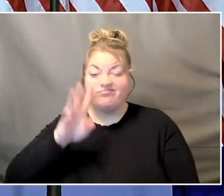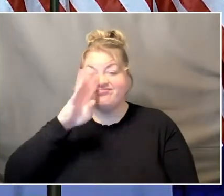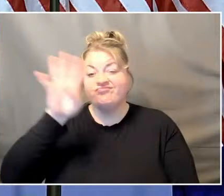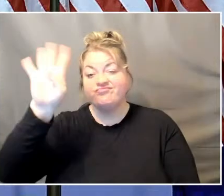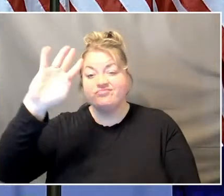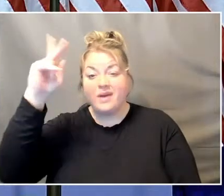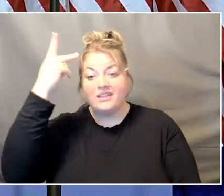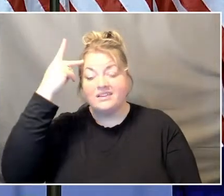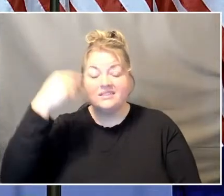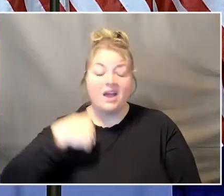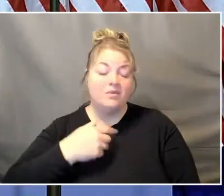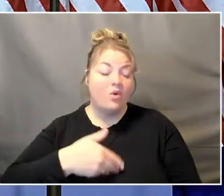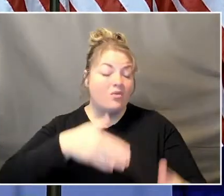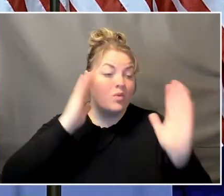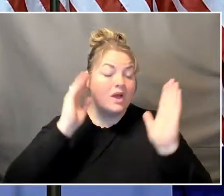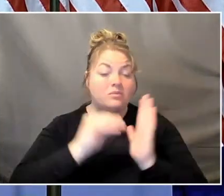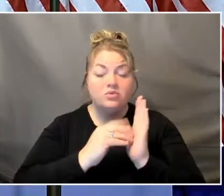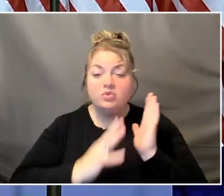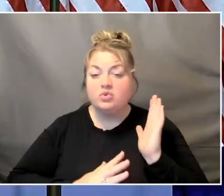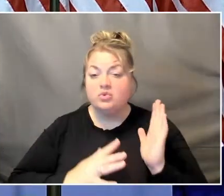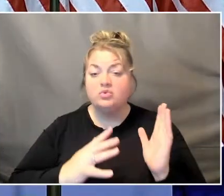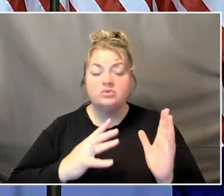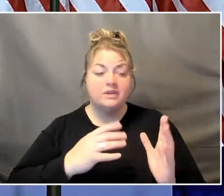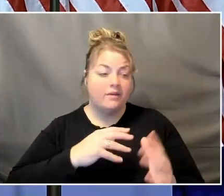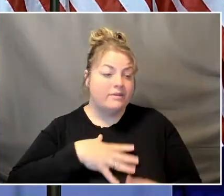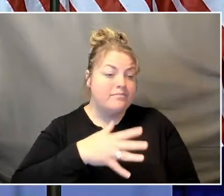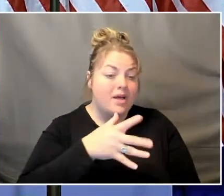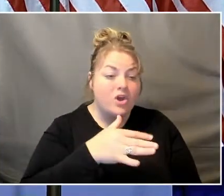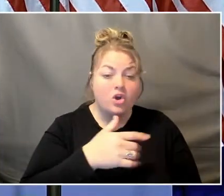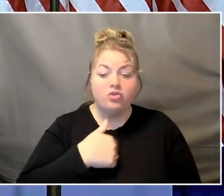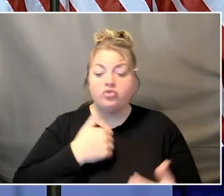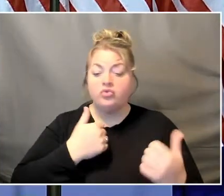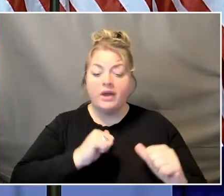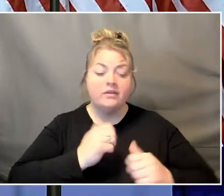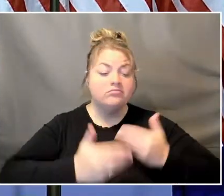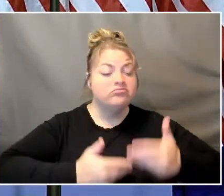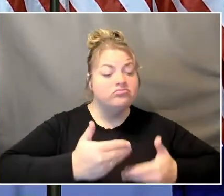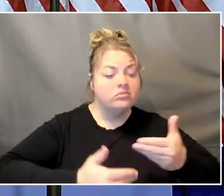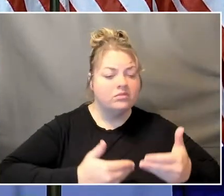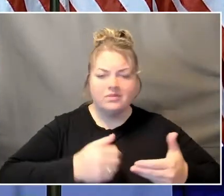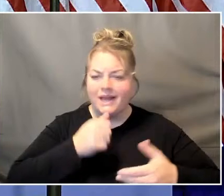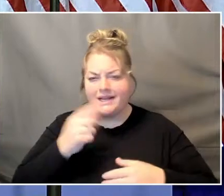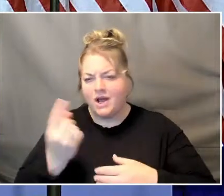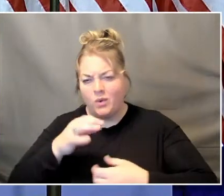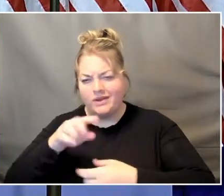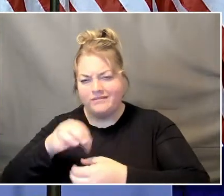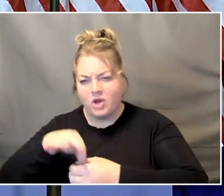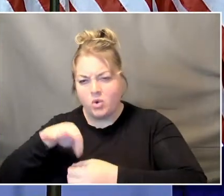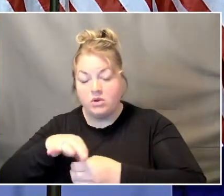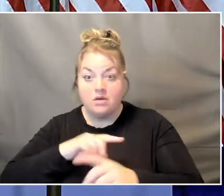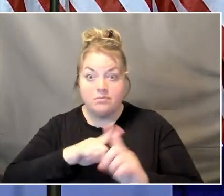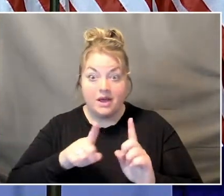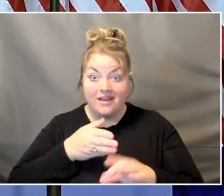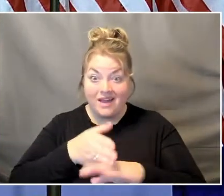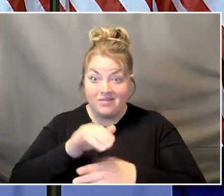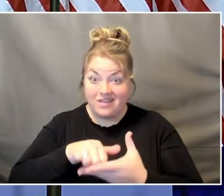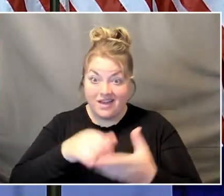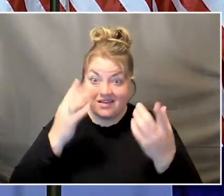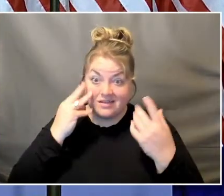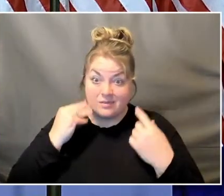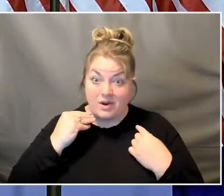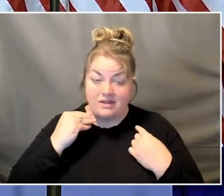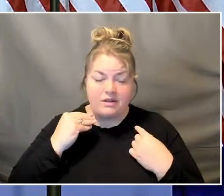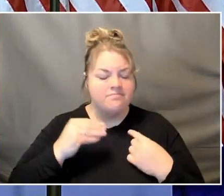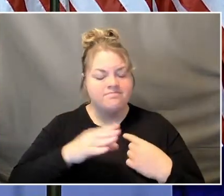overwhelmed student and mother and just trying to stay afloat. I didn't always vote. But after what happened to me, I promise you I will never